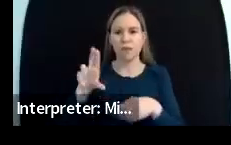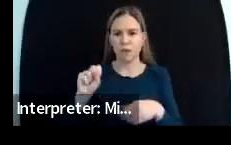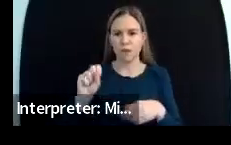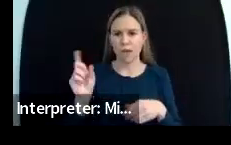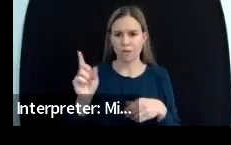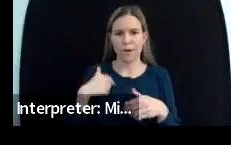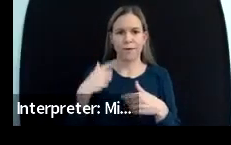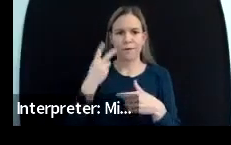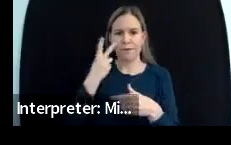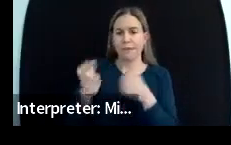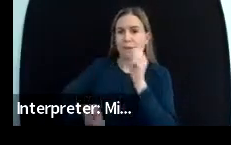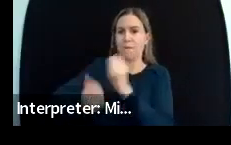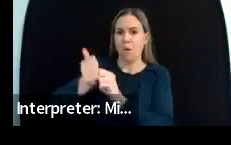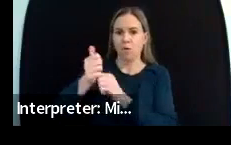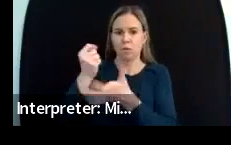treatment.